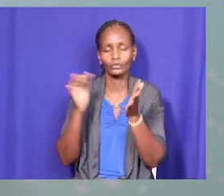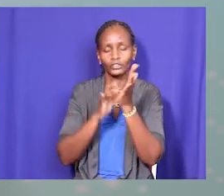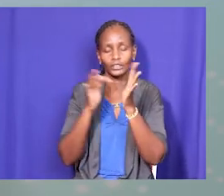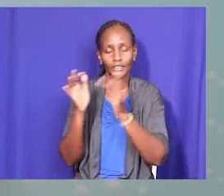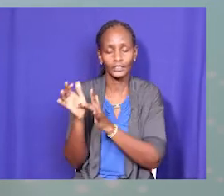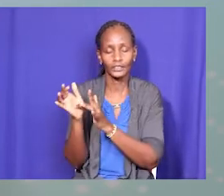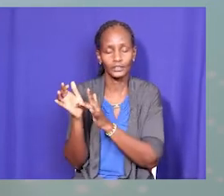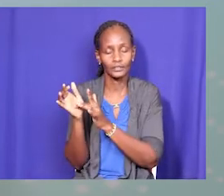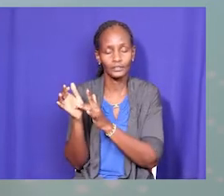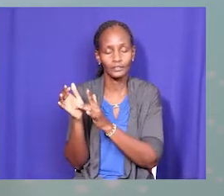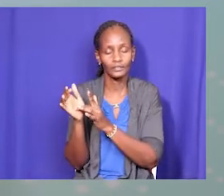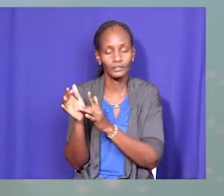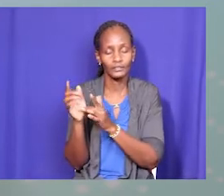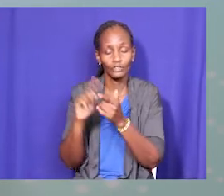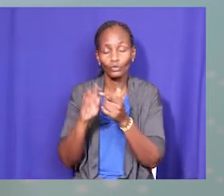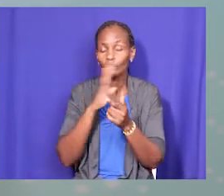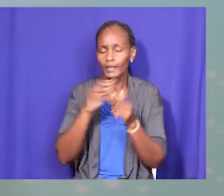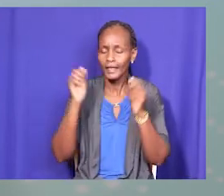Jesus,